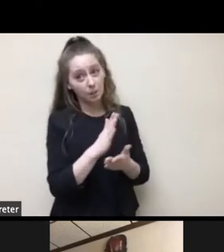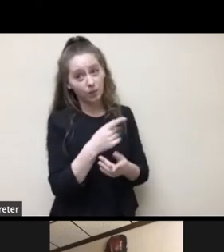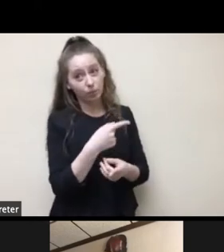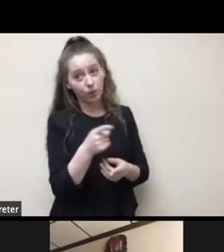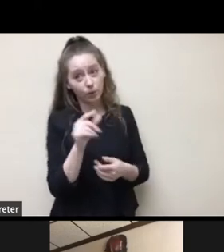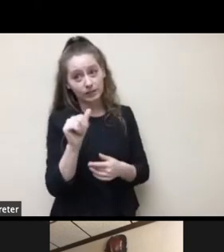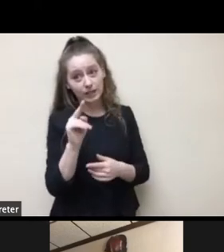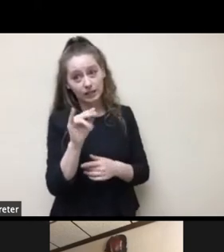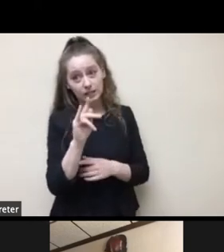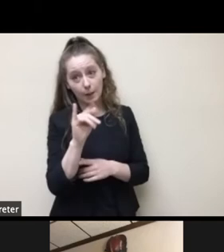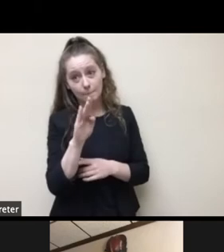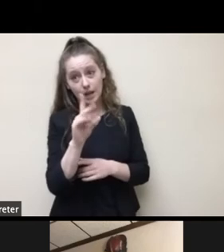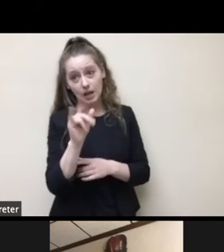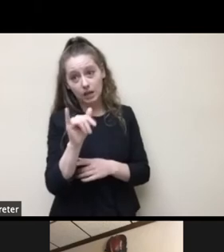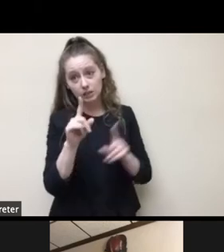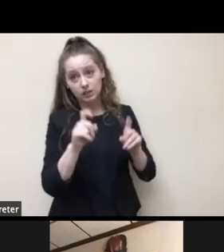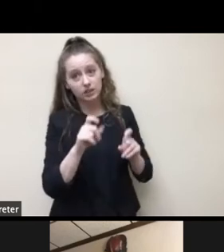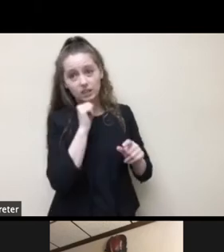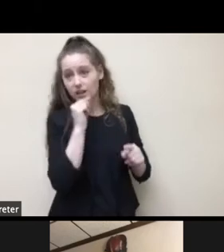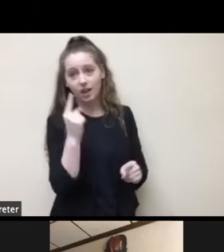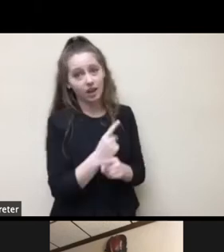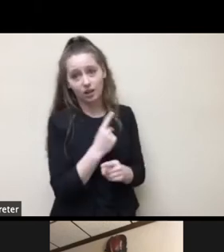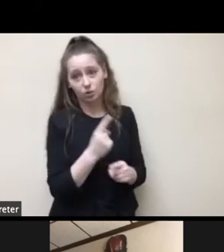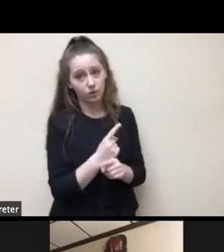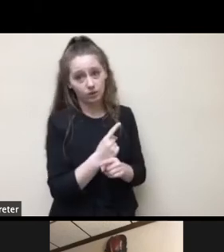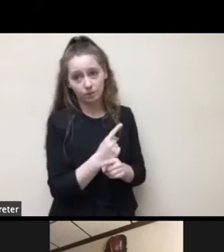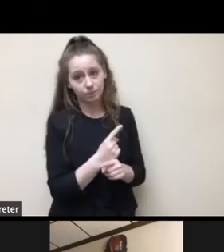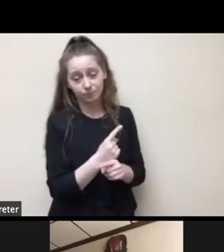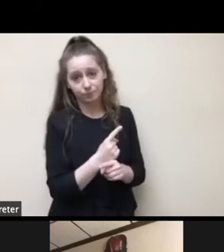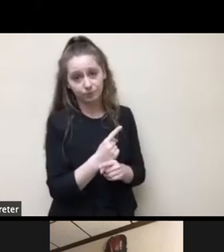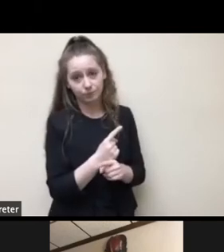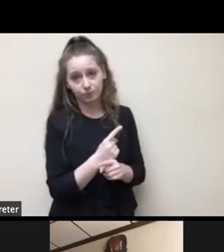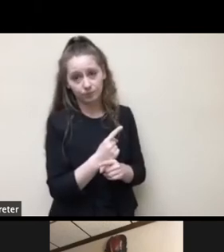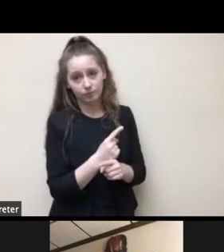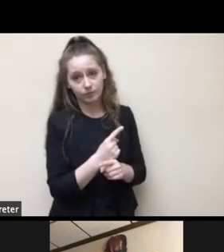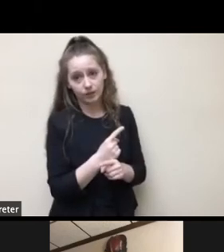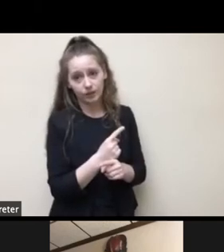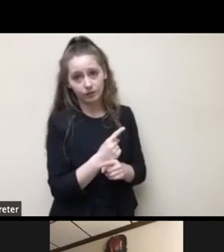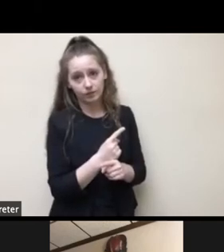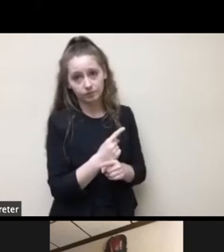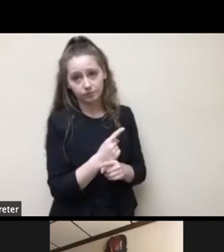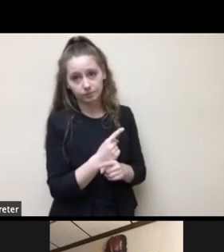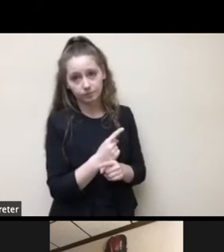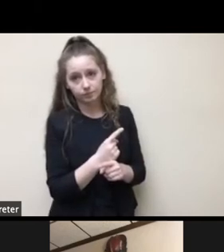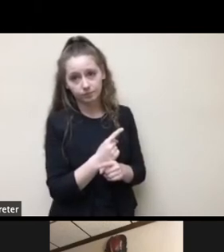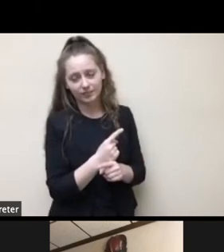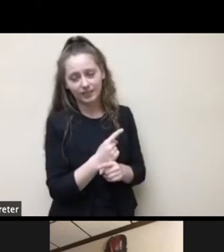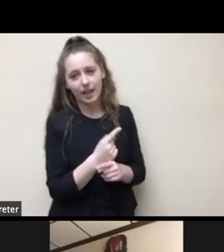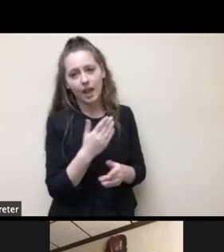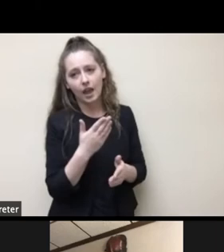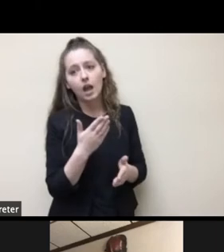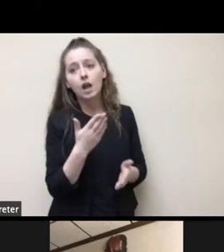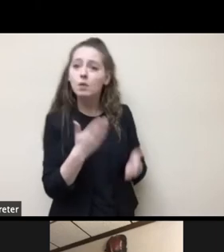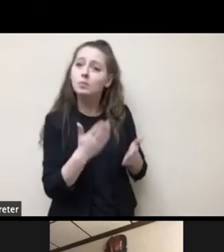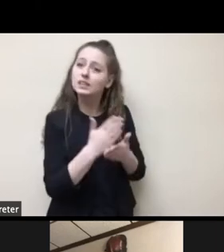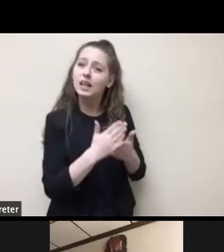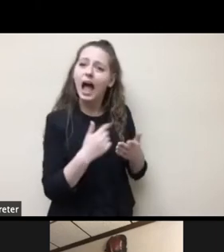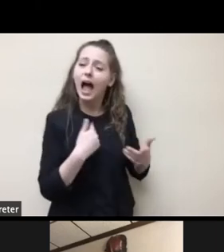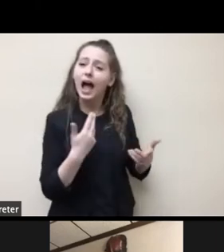are not accurate. In particular, and there probably are some, I don't want to, you